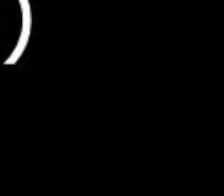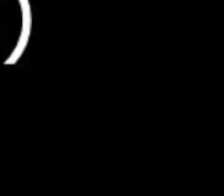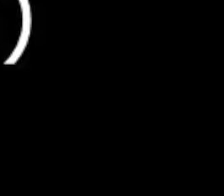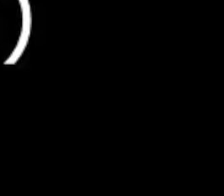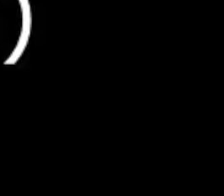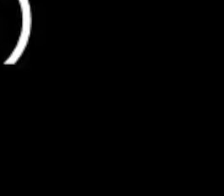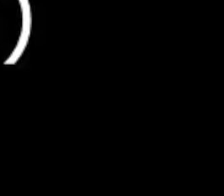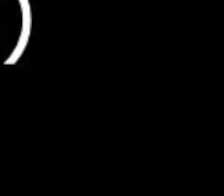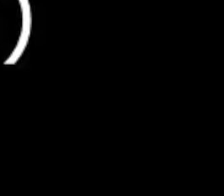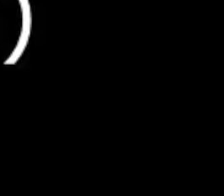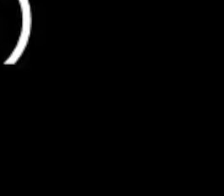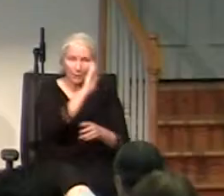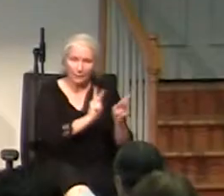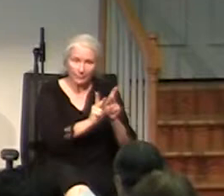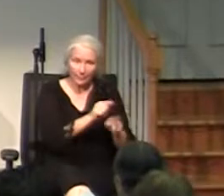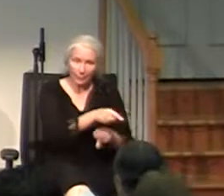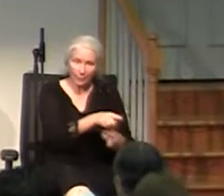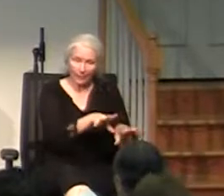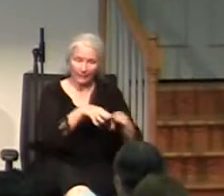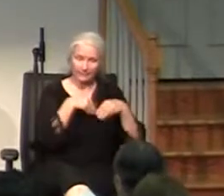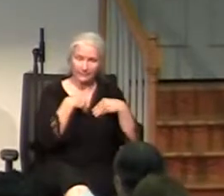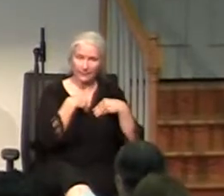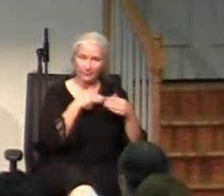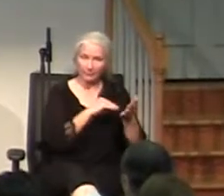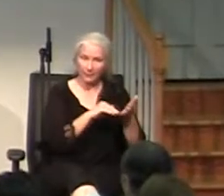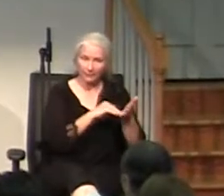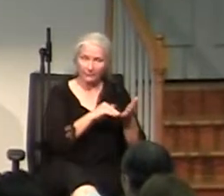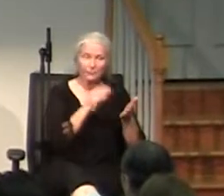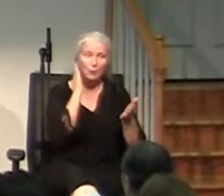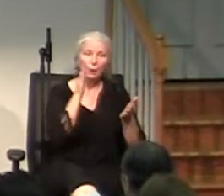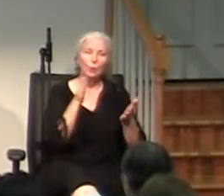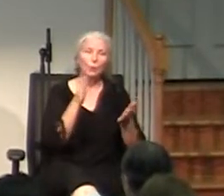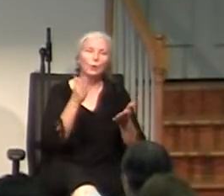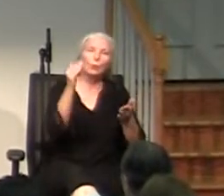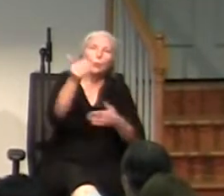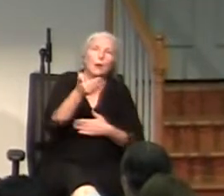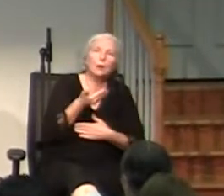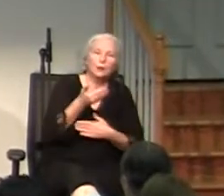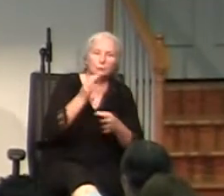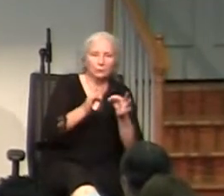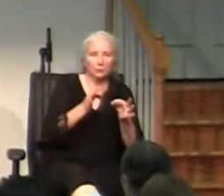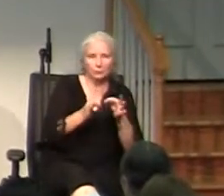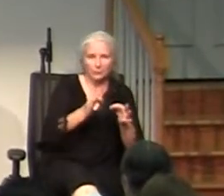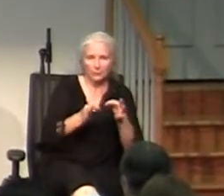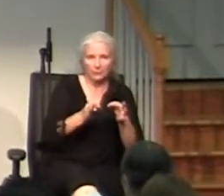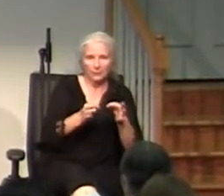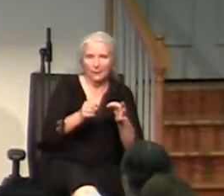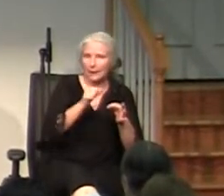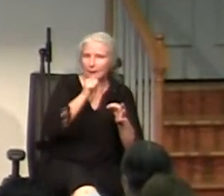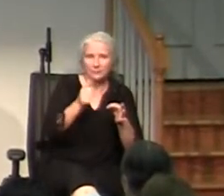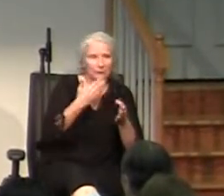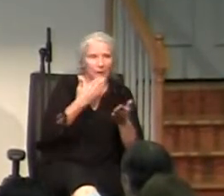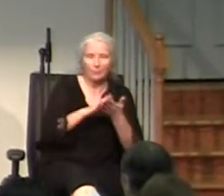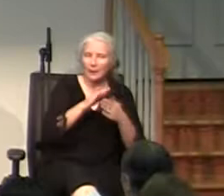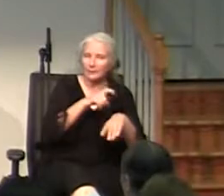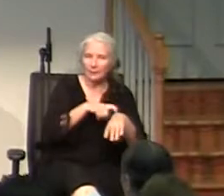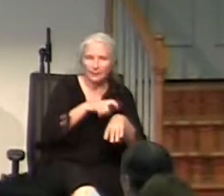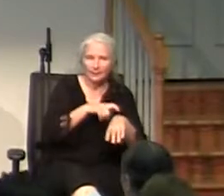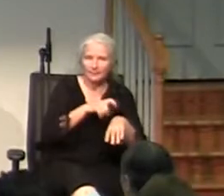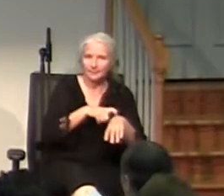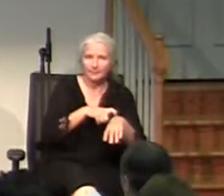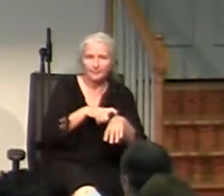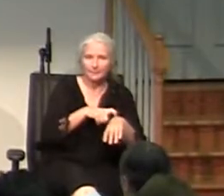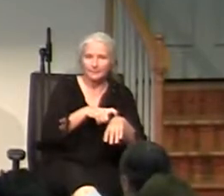will welcome the judgment. It's not a message of doom and gloom. In Psalm